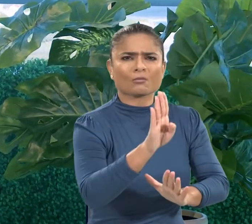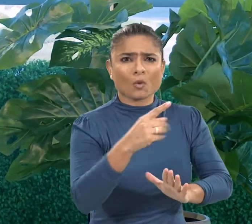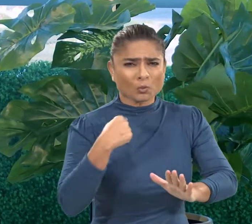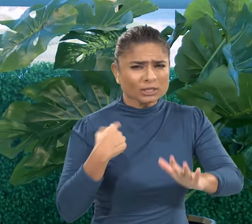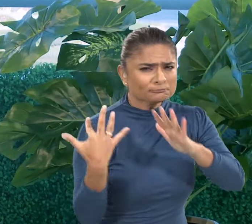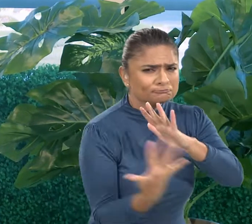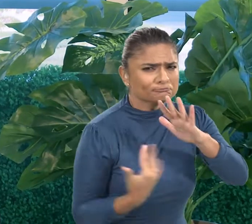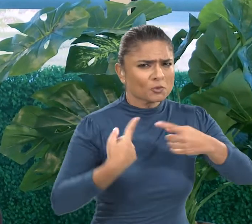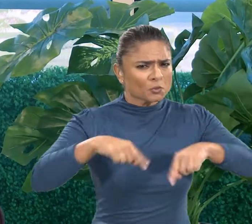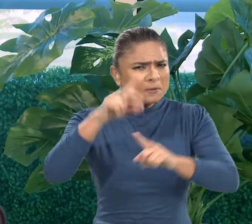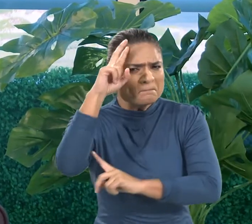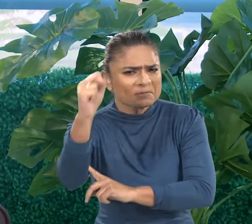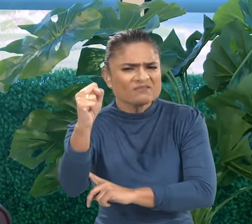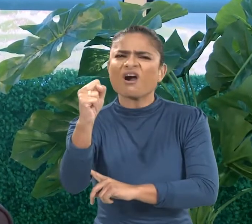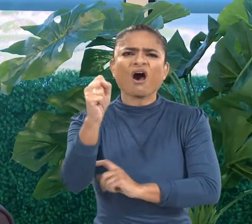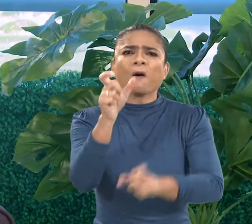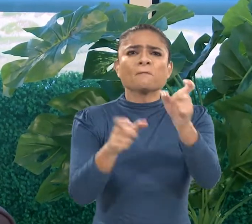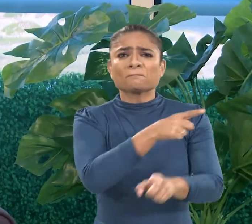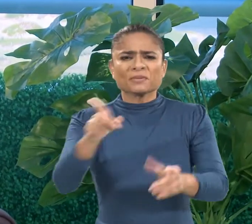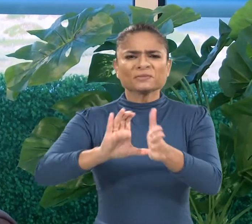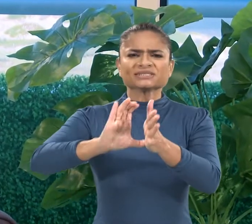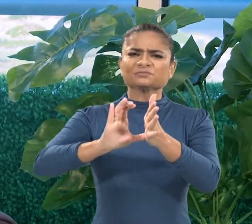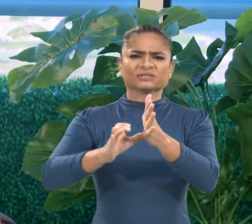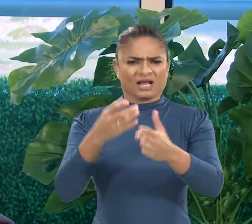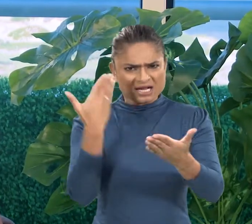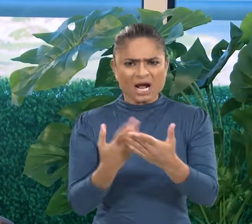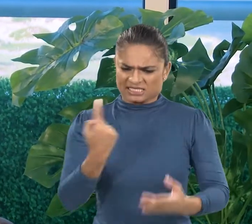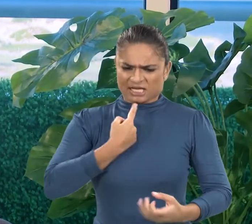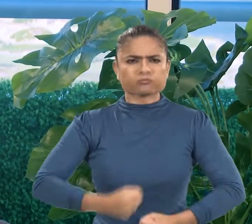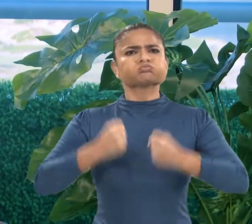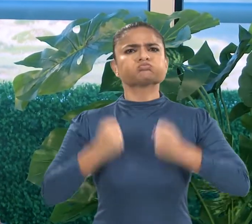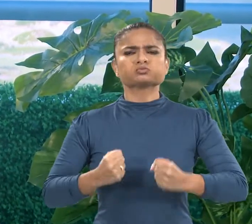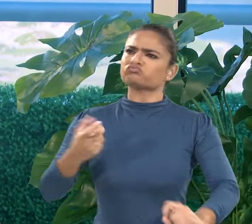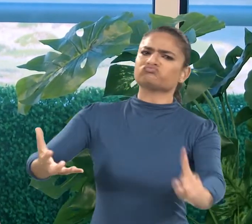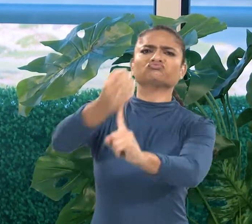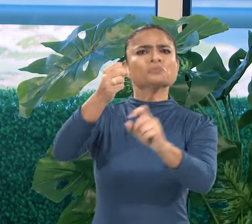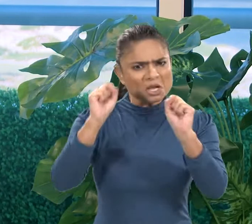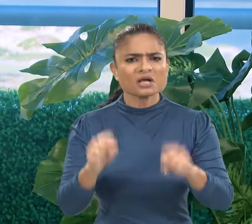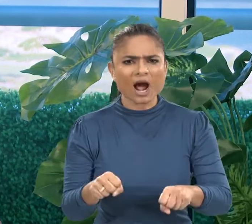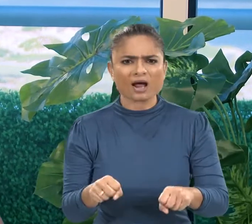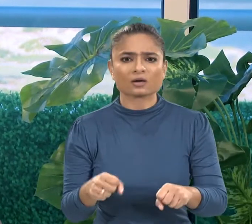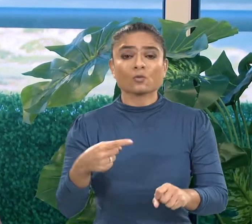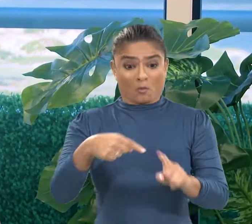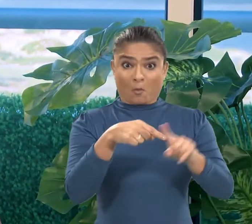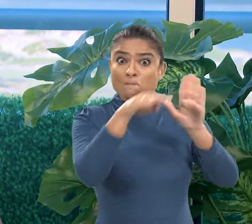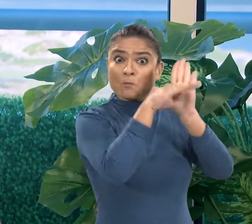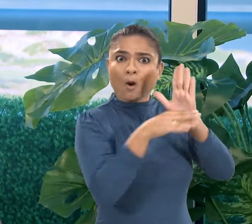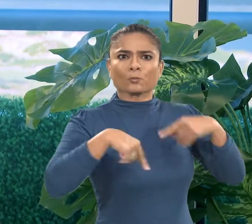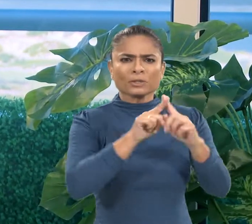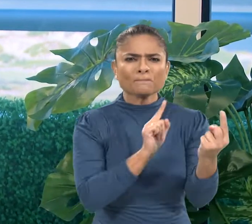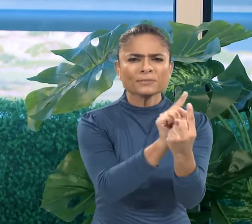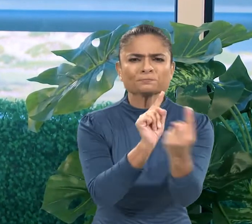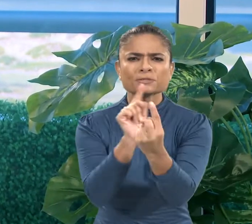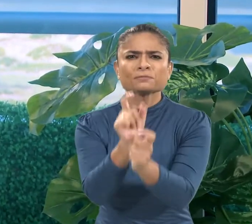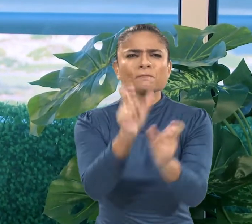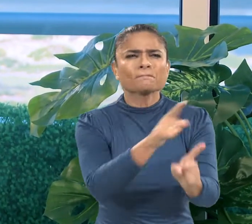believe, and when we invest, all persons with disabilities can self-actualize and contribute. This episode meets several